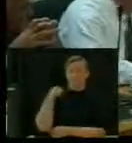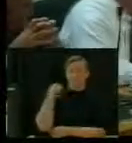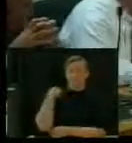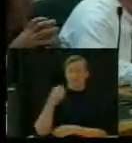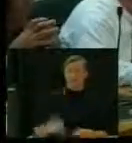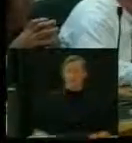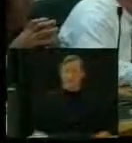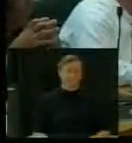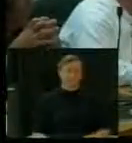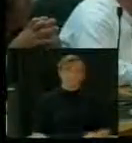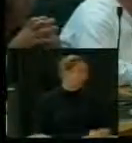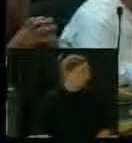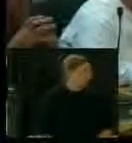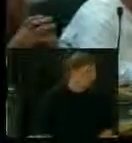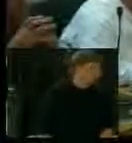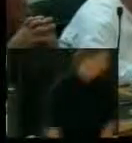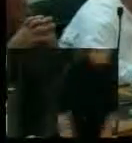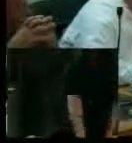job.